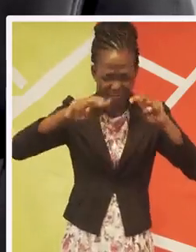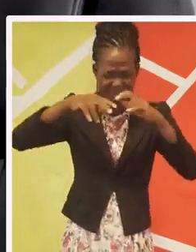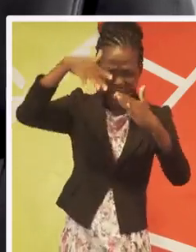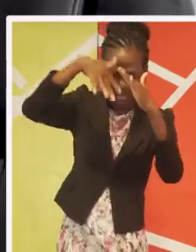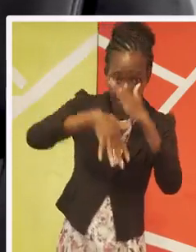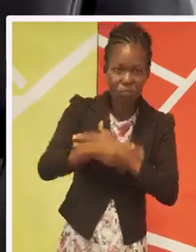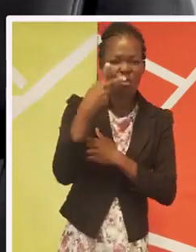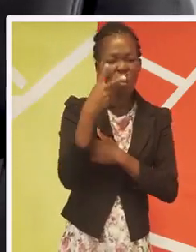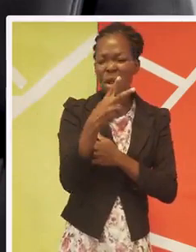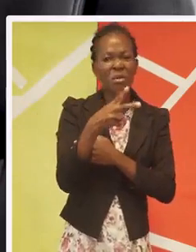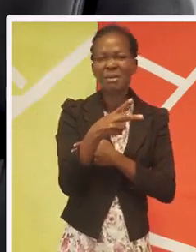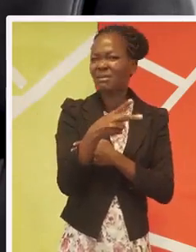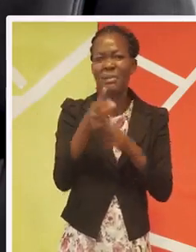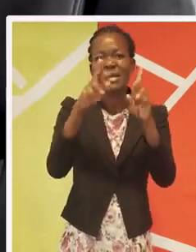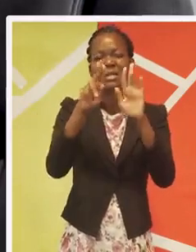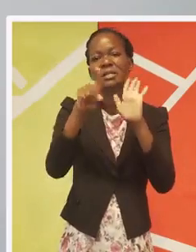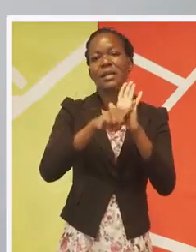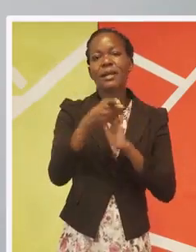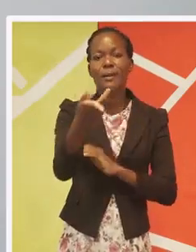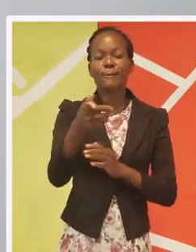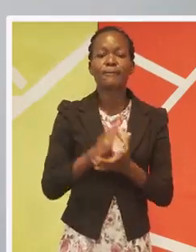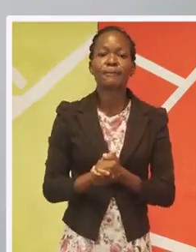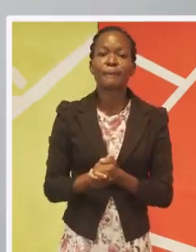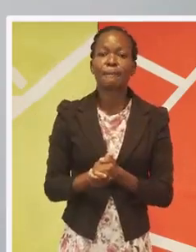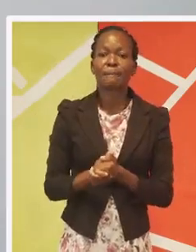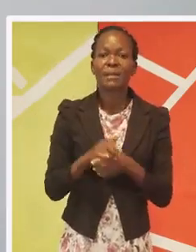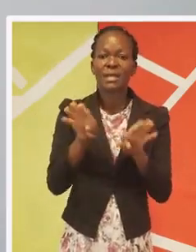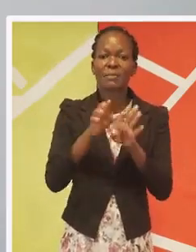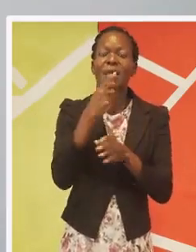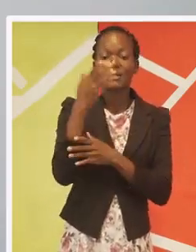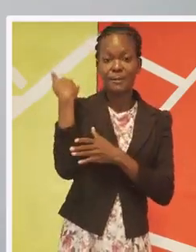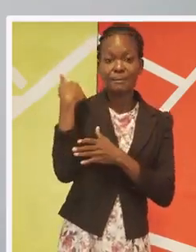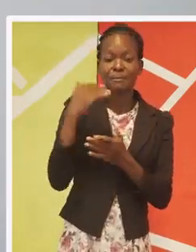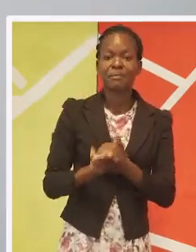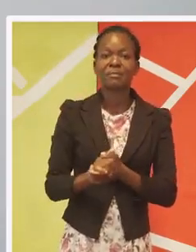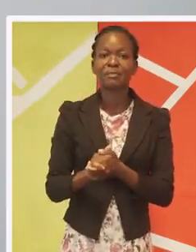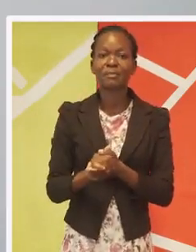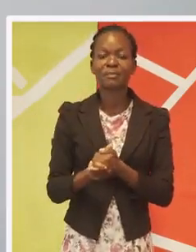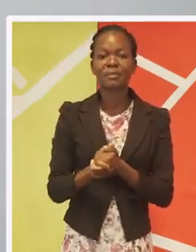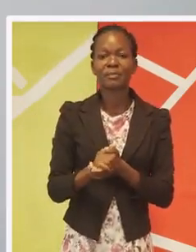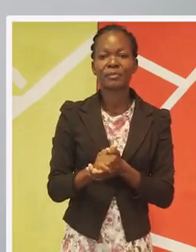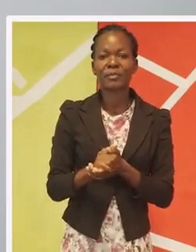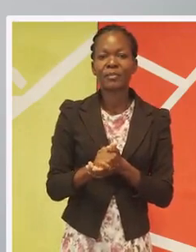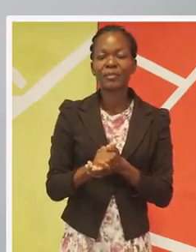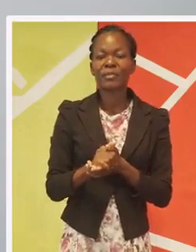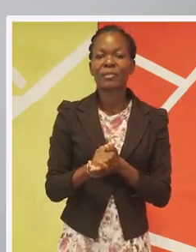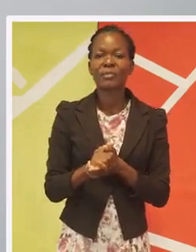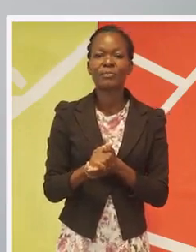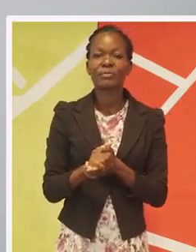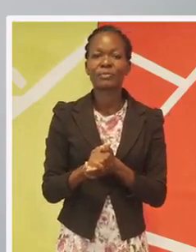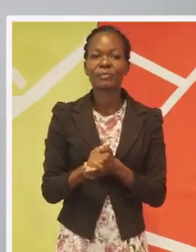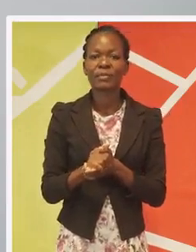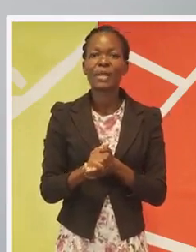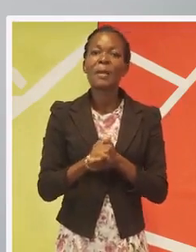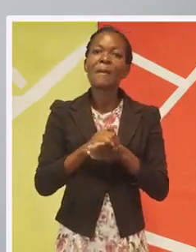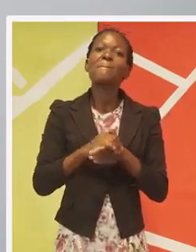what these SAPs actually call for. So, like I said, SAPs are designed to